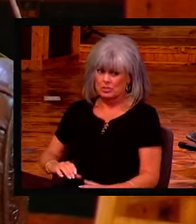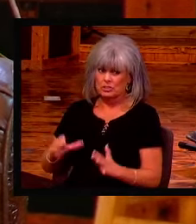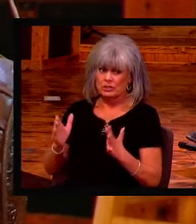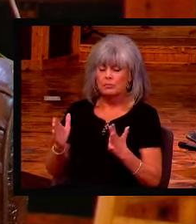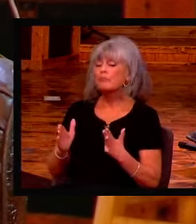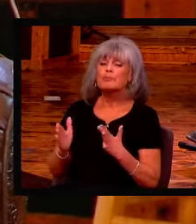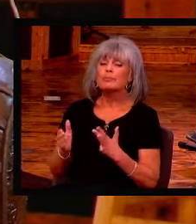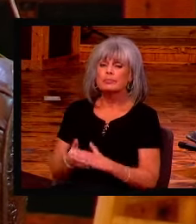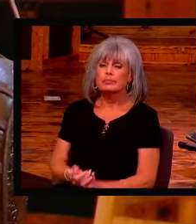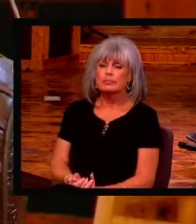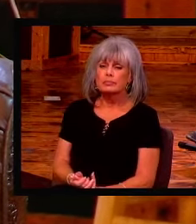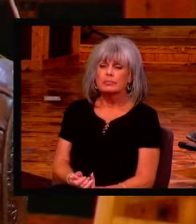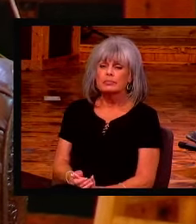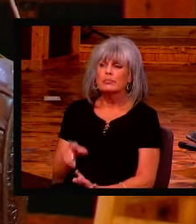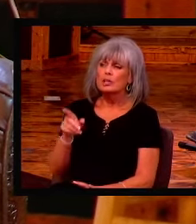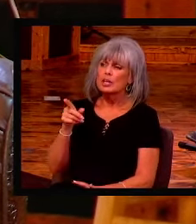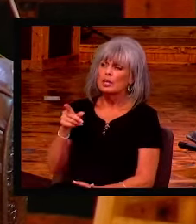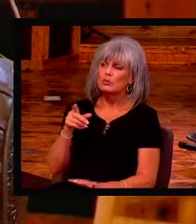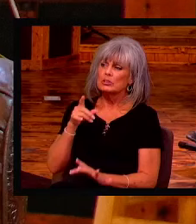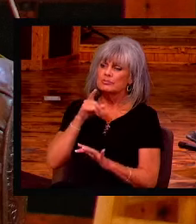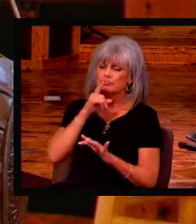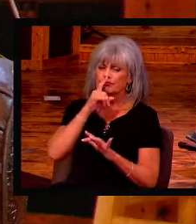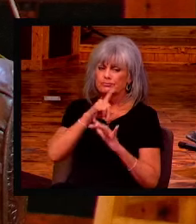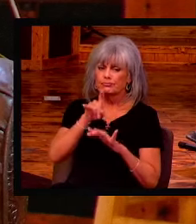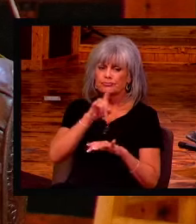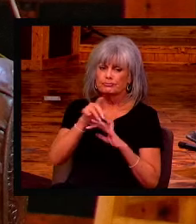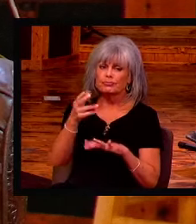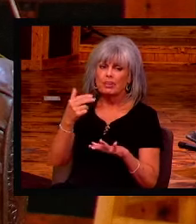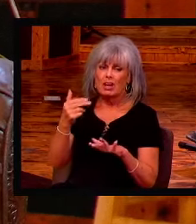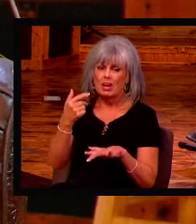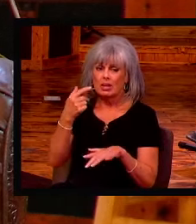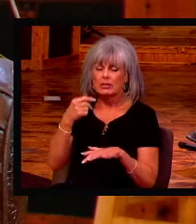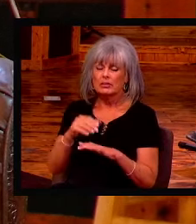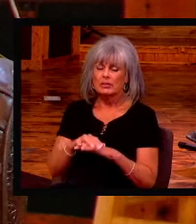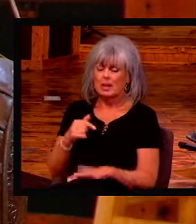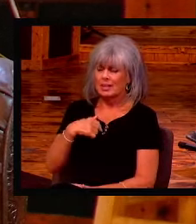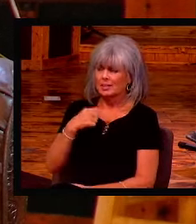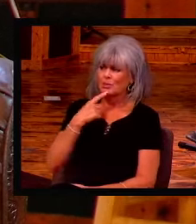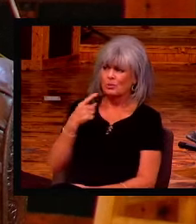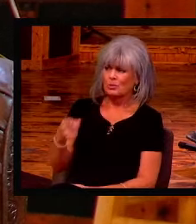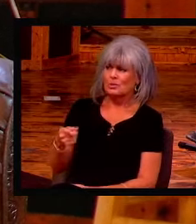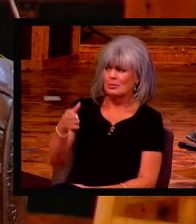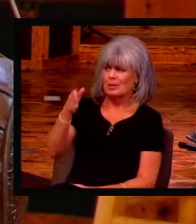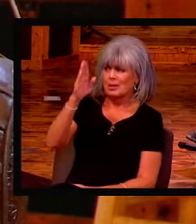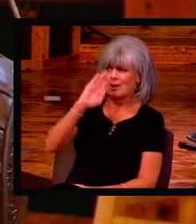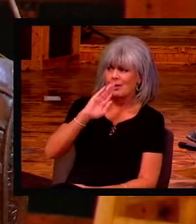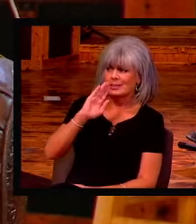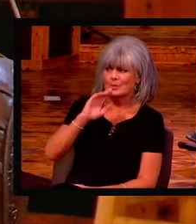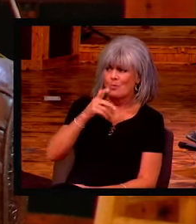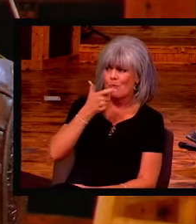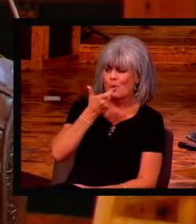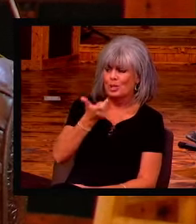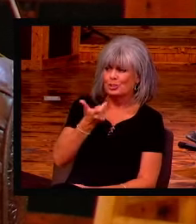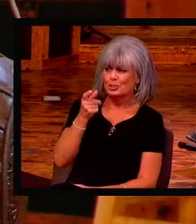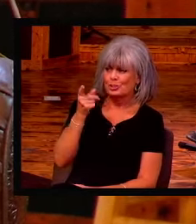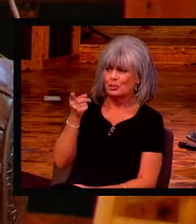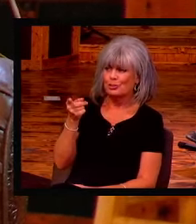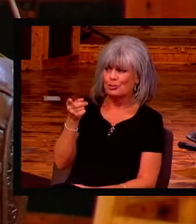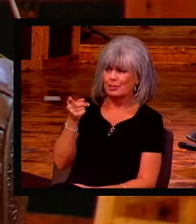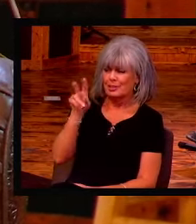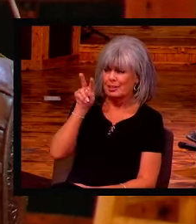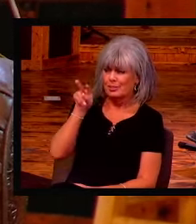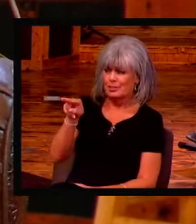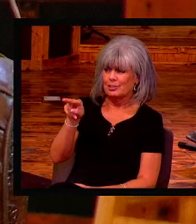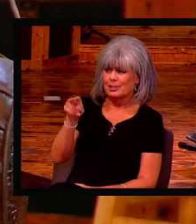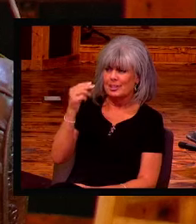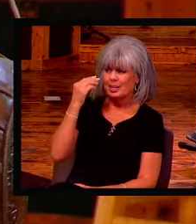I didn't do that anymore. And he would make fun of me, and I would tell him, God's watching. God